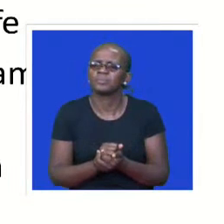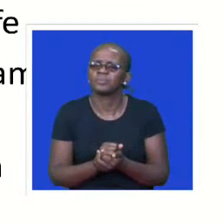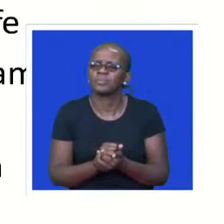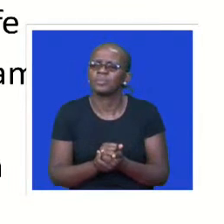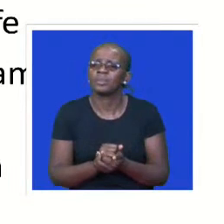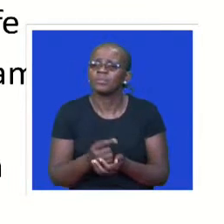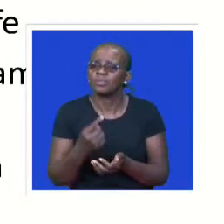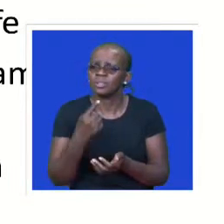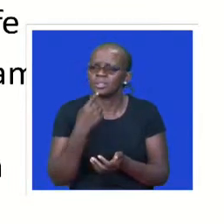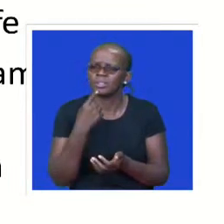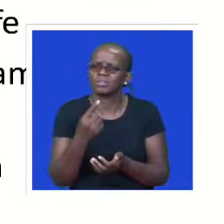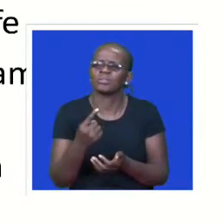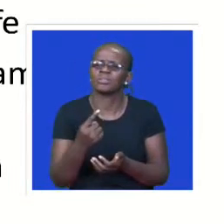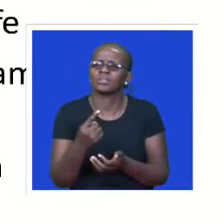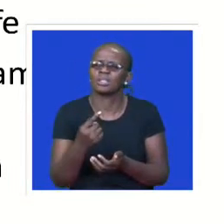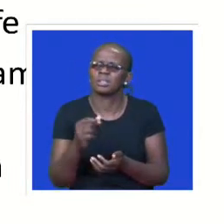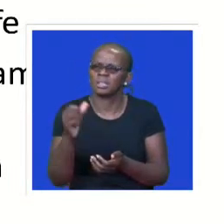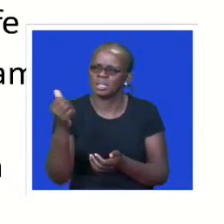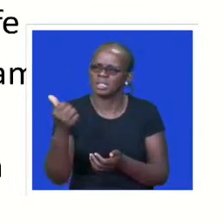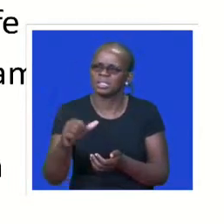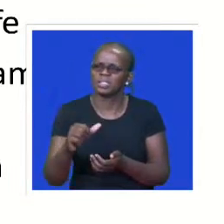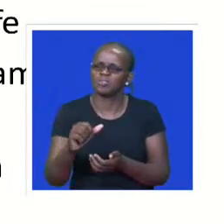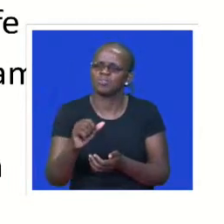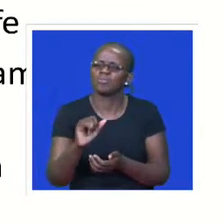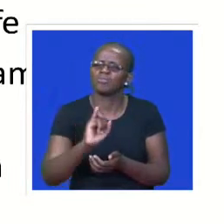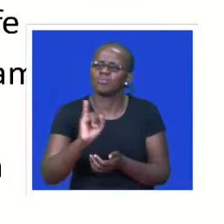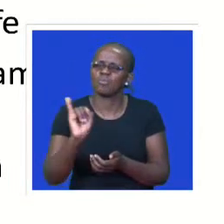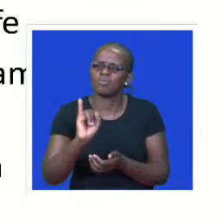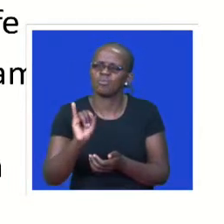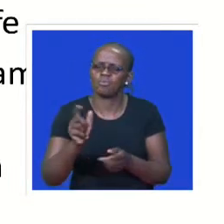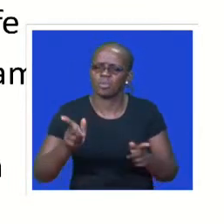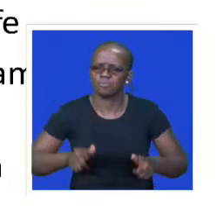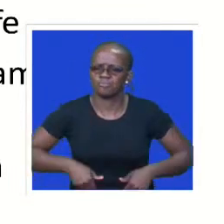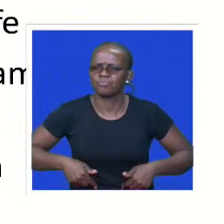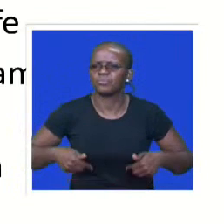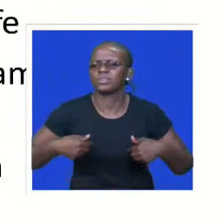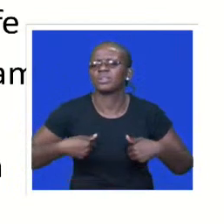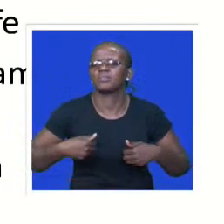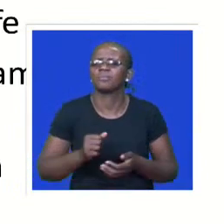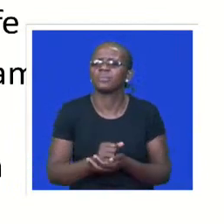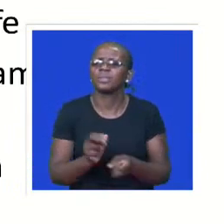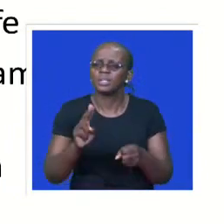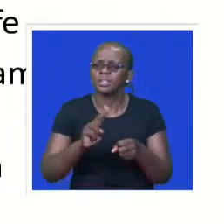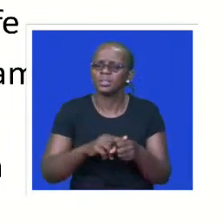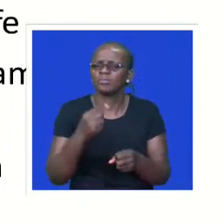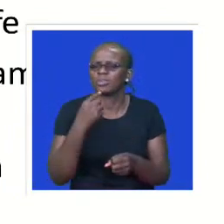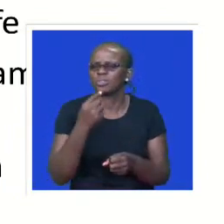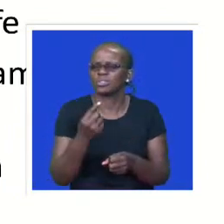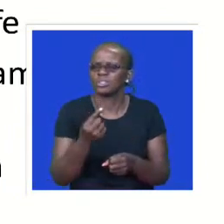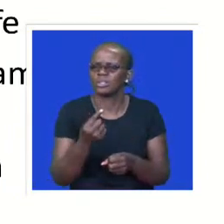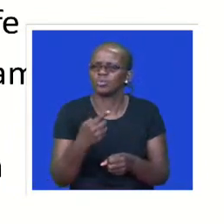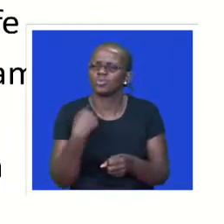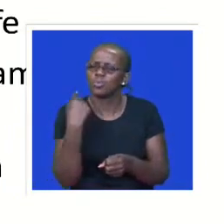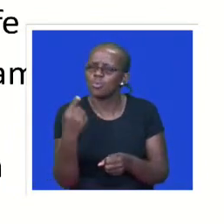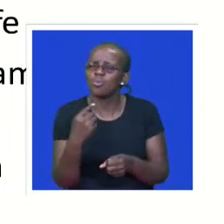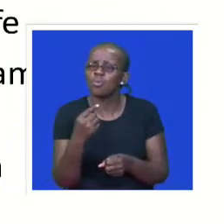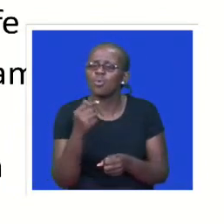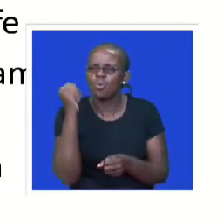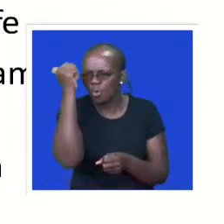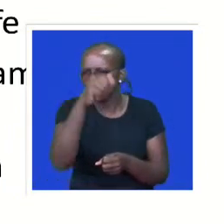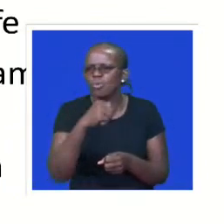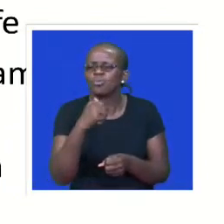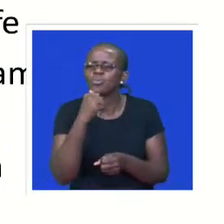analyze the following characters: God, Adam, Eve, and the serpent. Finally, dear Lena, we